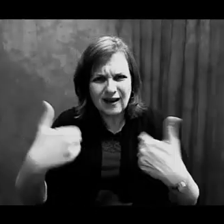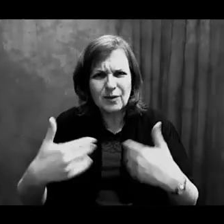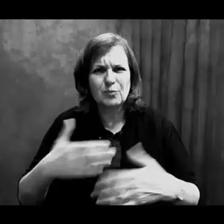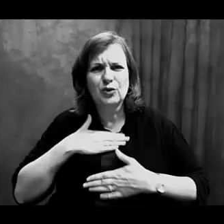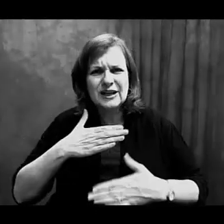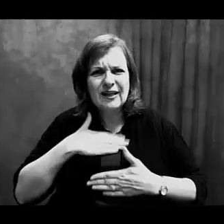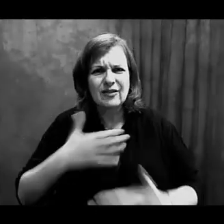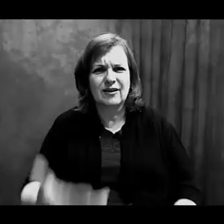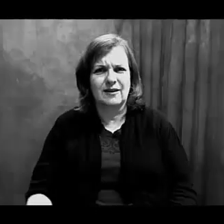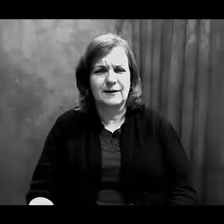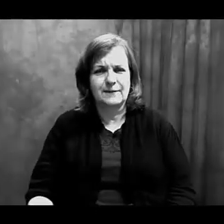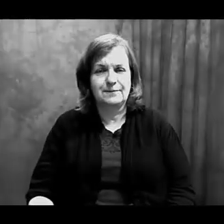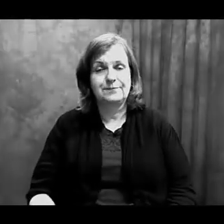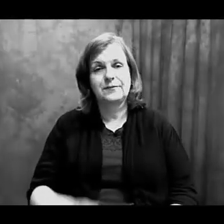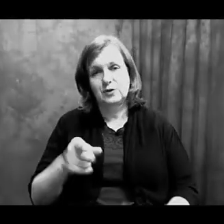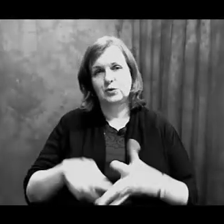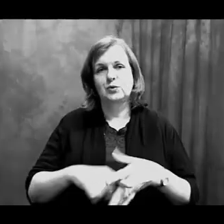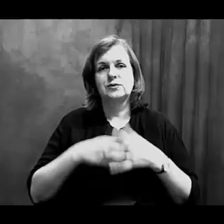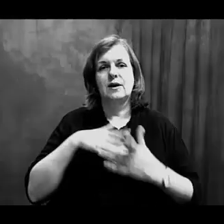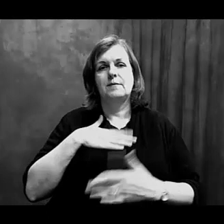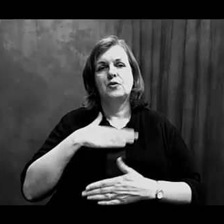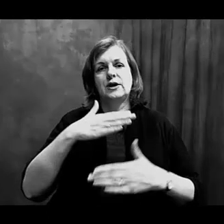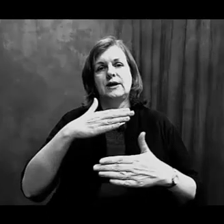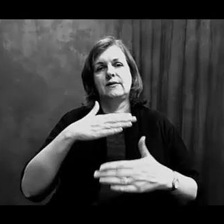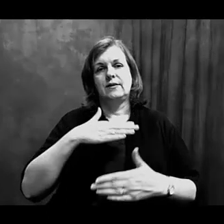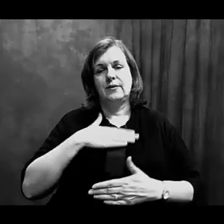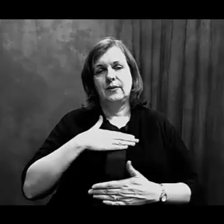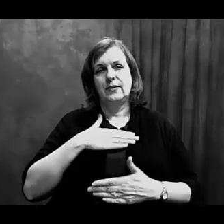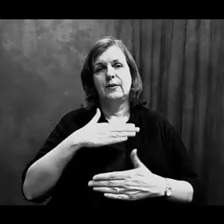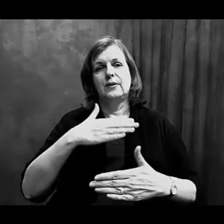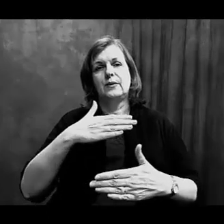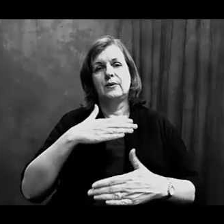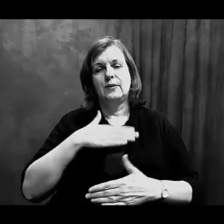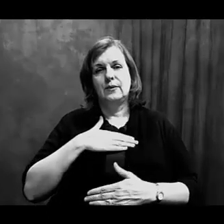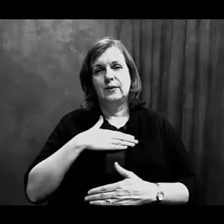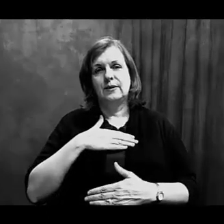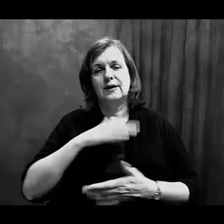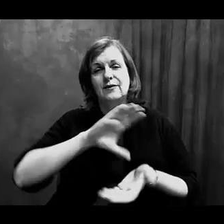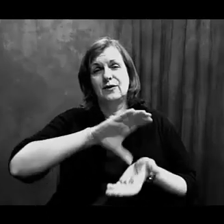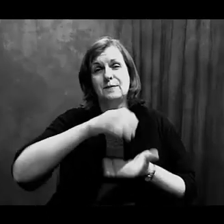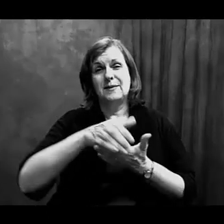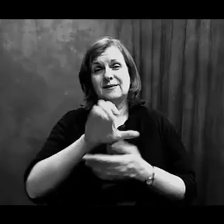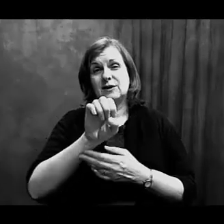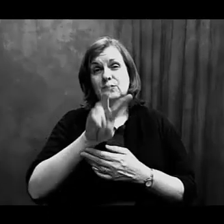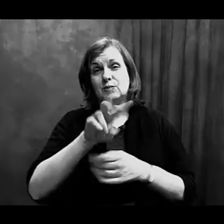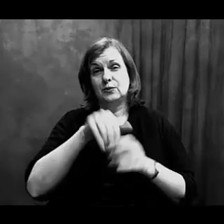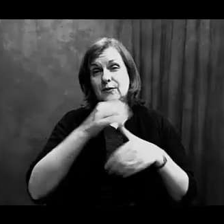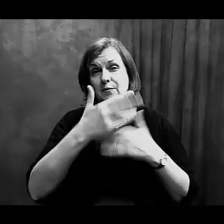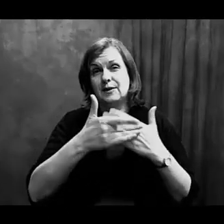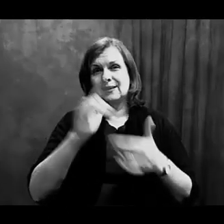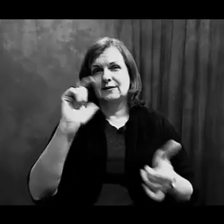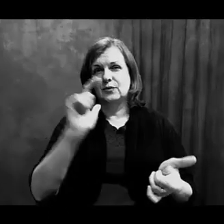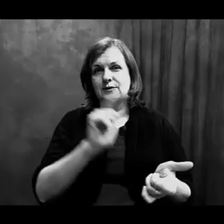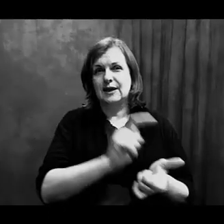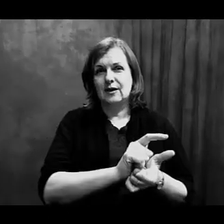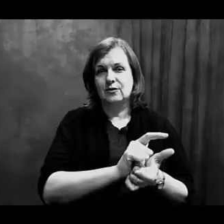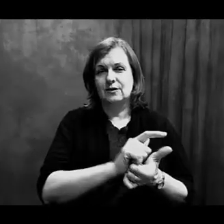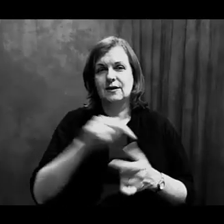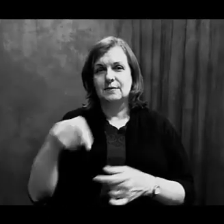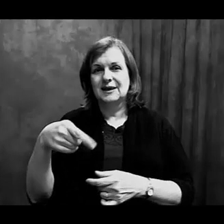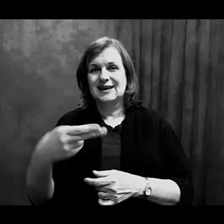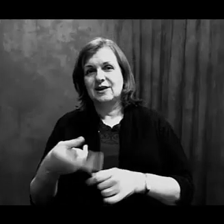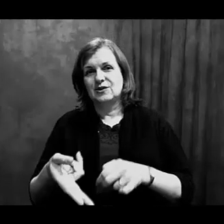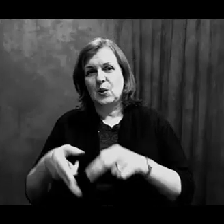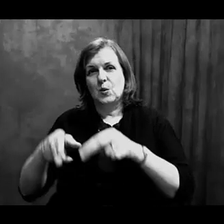breathe. And you start breathing. As you breathe, the CO2 levels go down, the pH in the blood goes